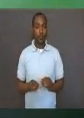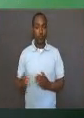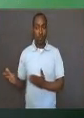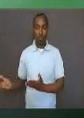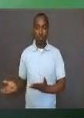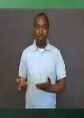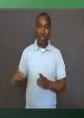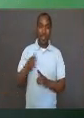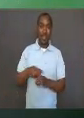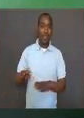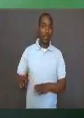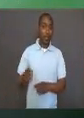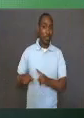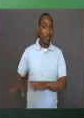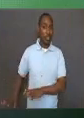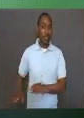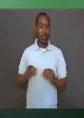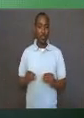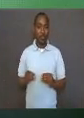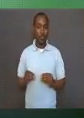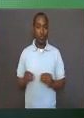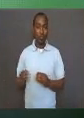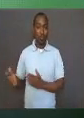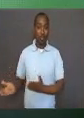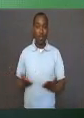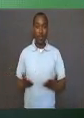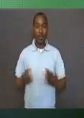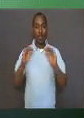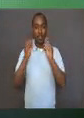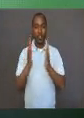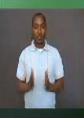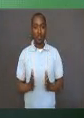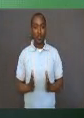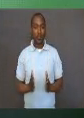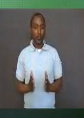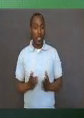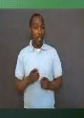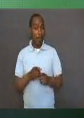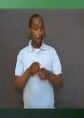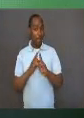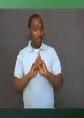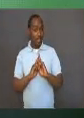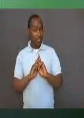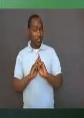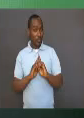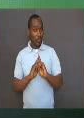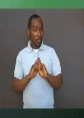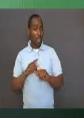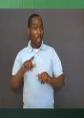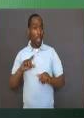Welcome back, students. Welcome back, teacher. If you answered that a